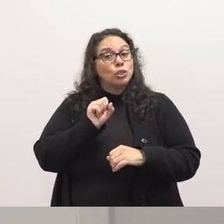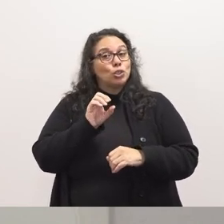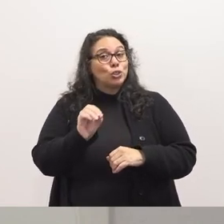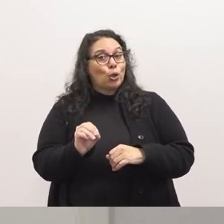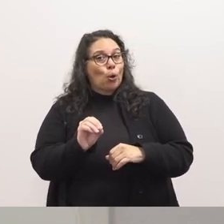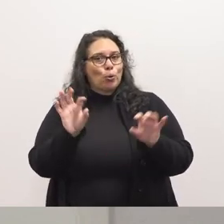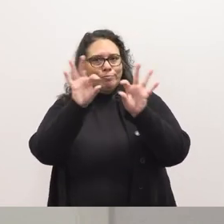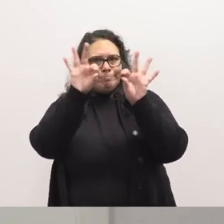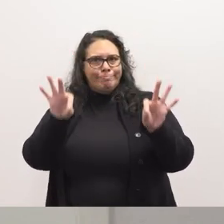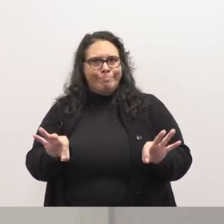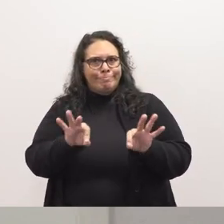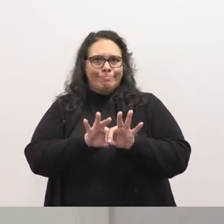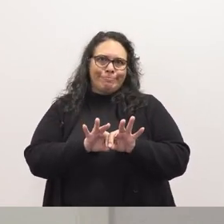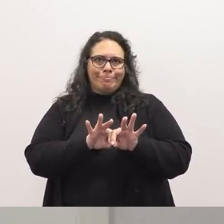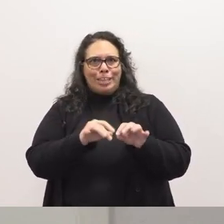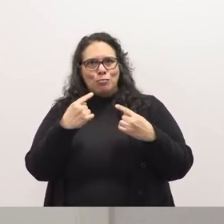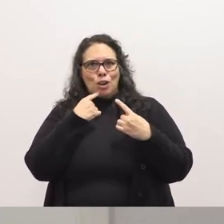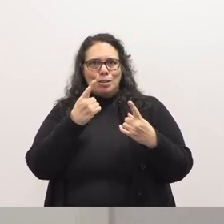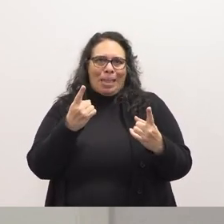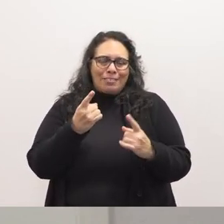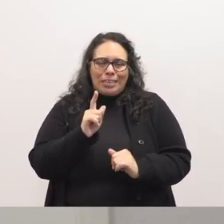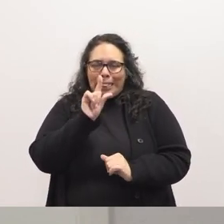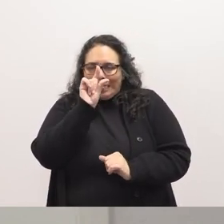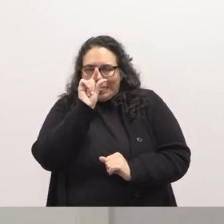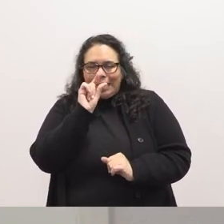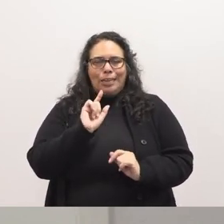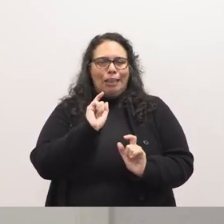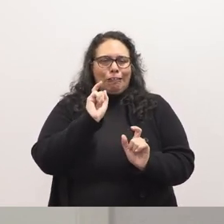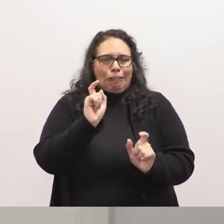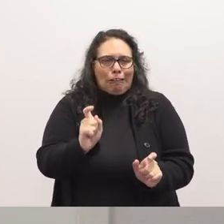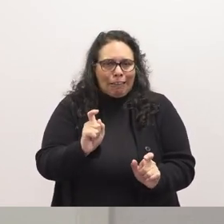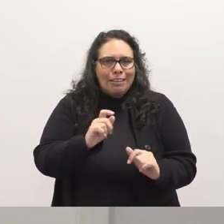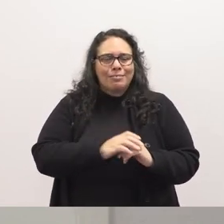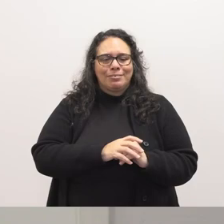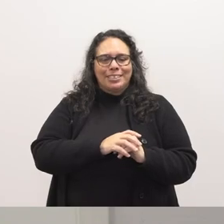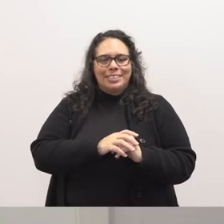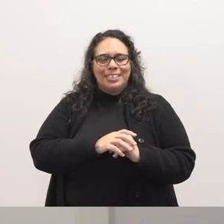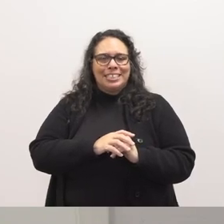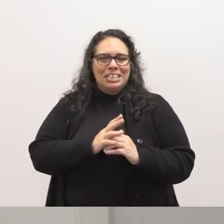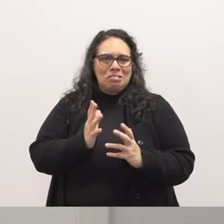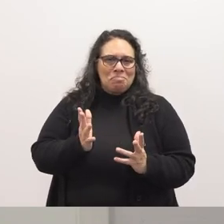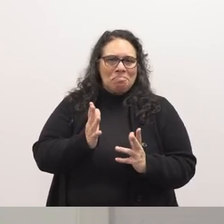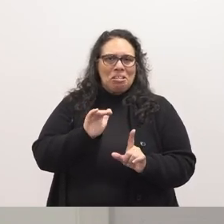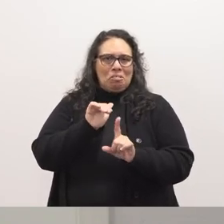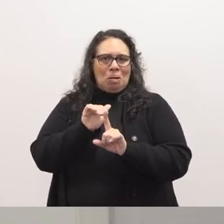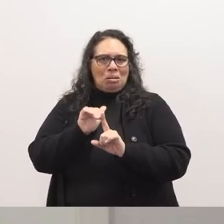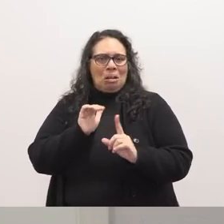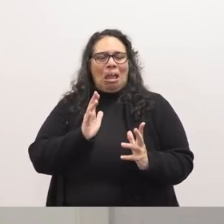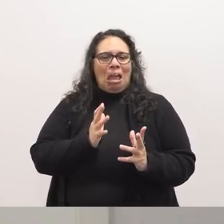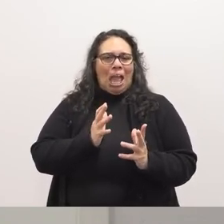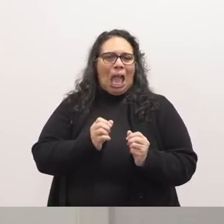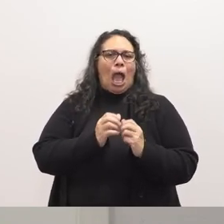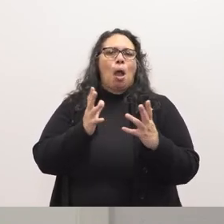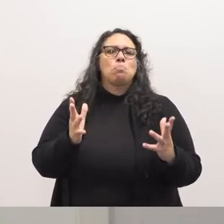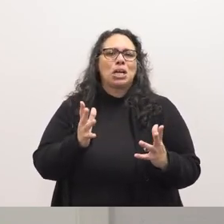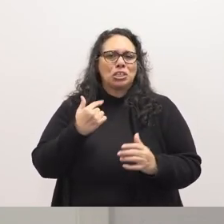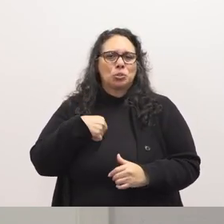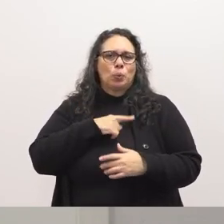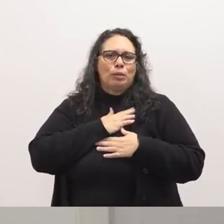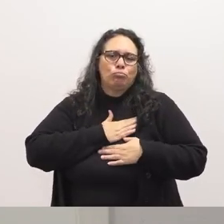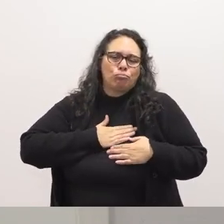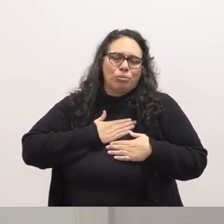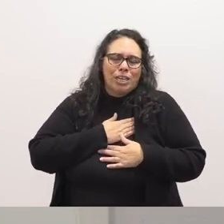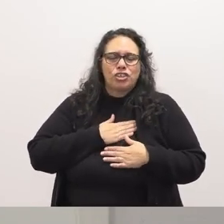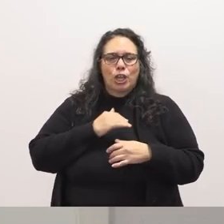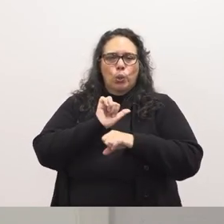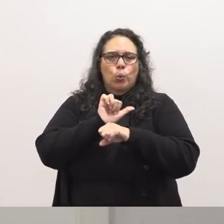of appreciation in a little gift and your proclamation to put in a place that reminds you of how much we appreciate you for the work that you